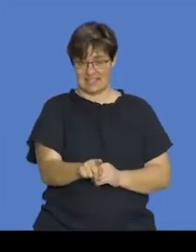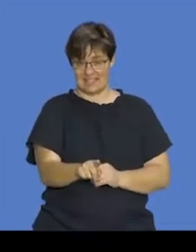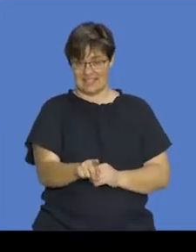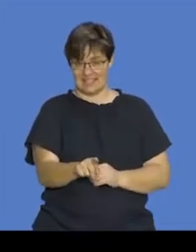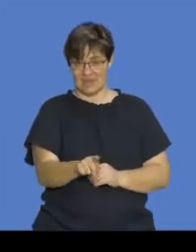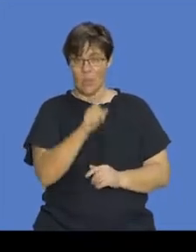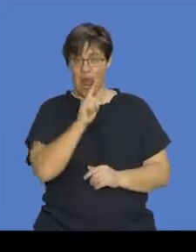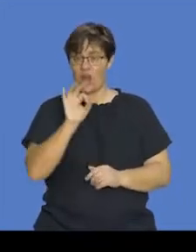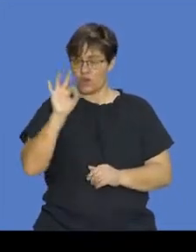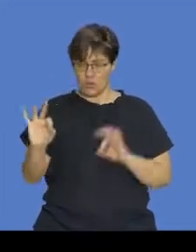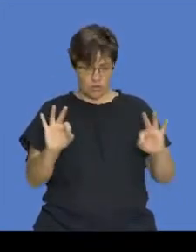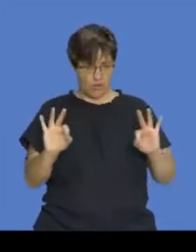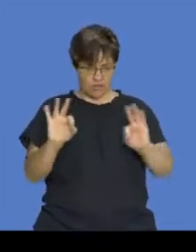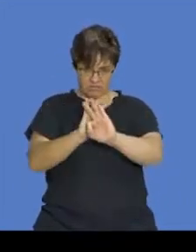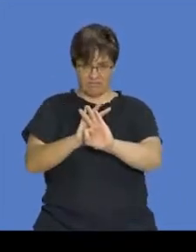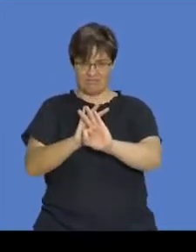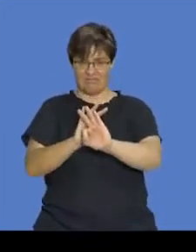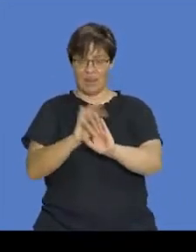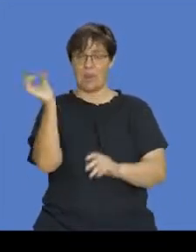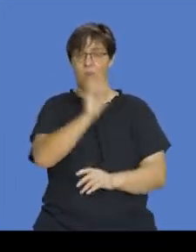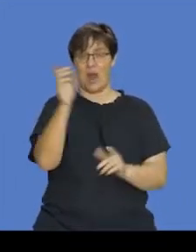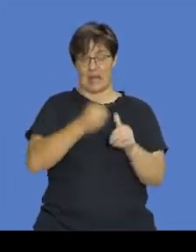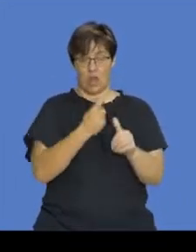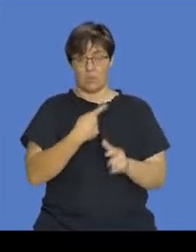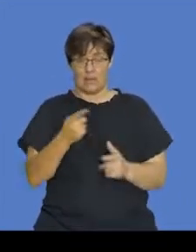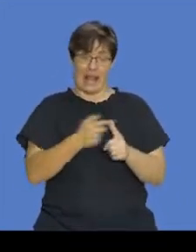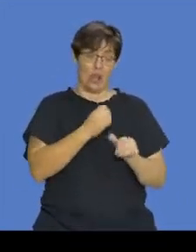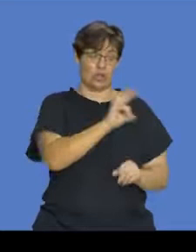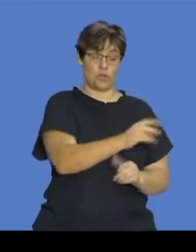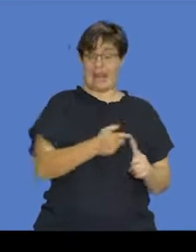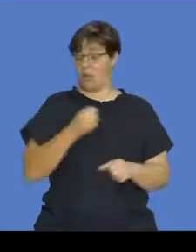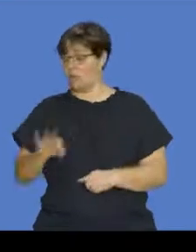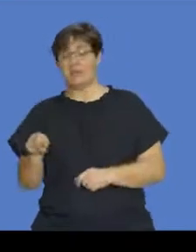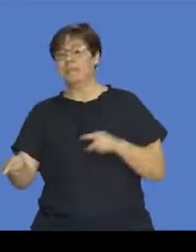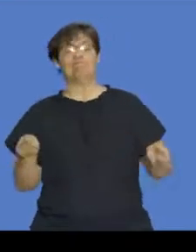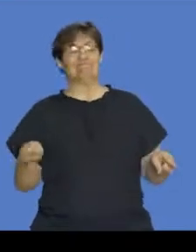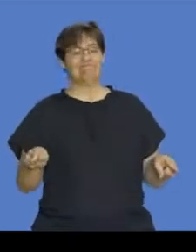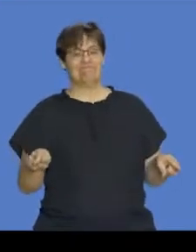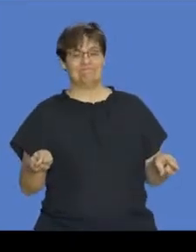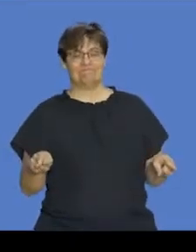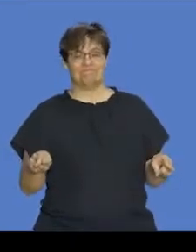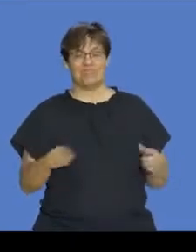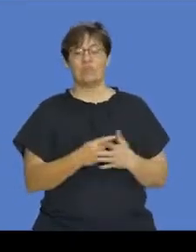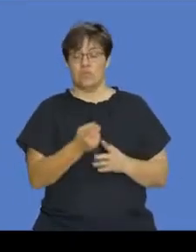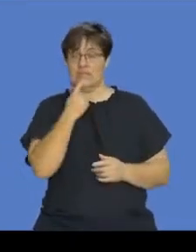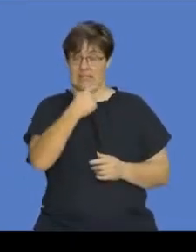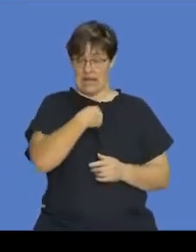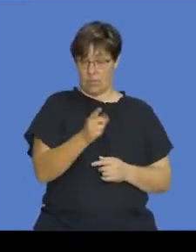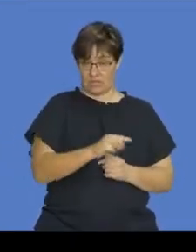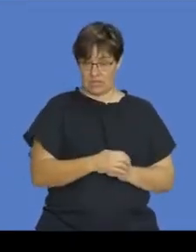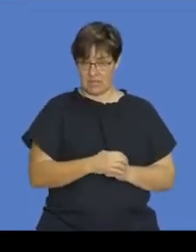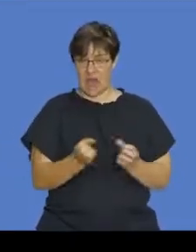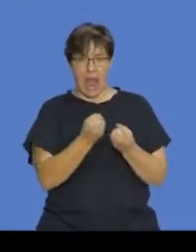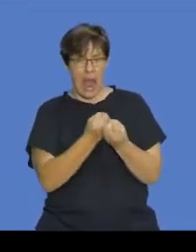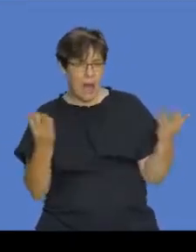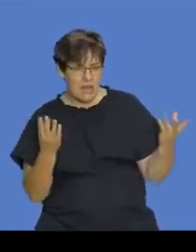those once. We must make sure that's true. And so when we do this, we're going to say to ourselves, in how